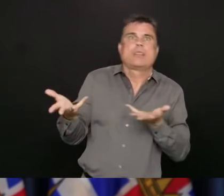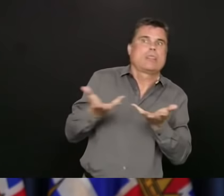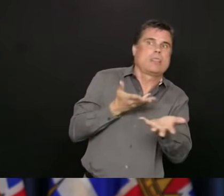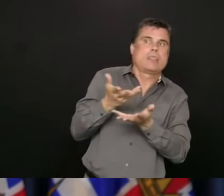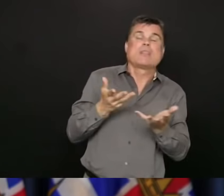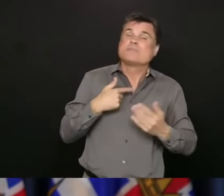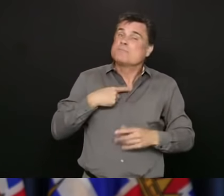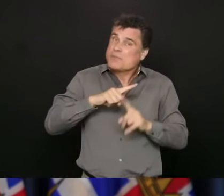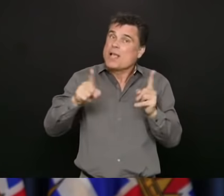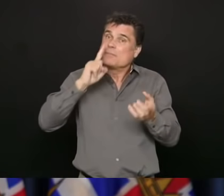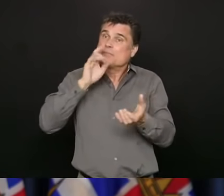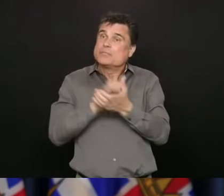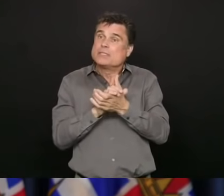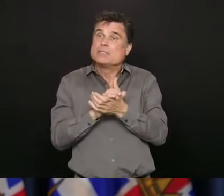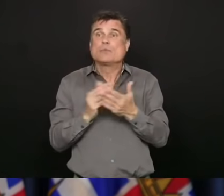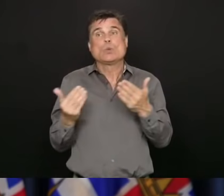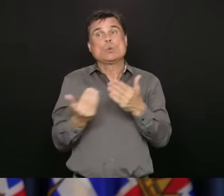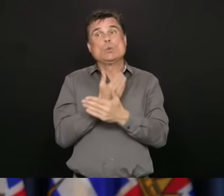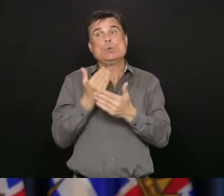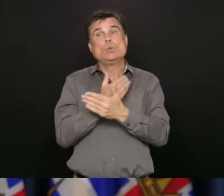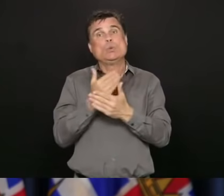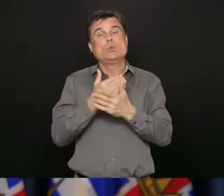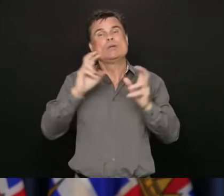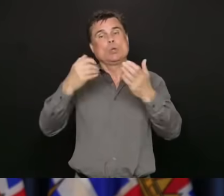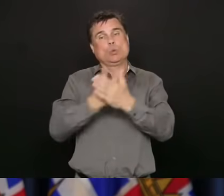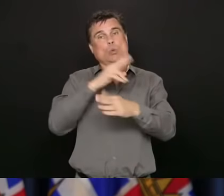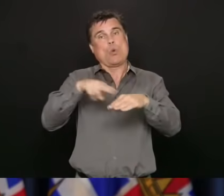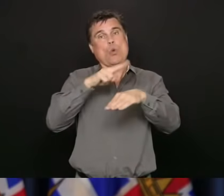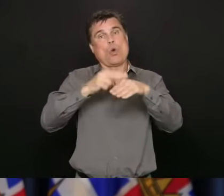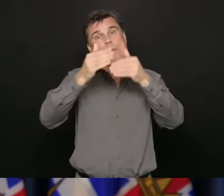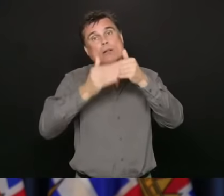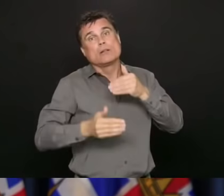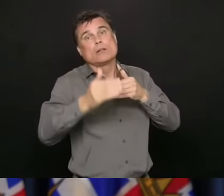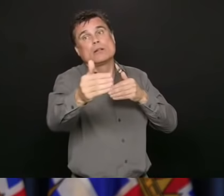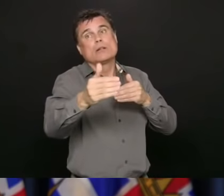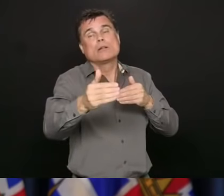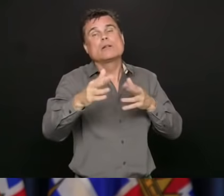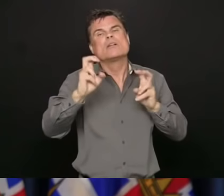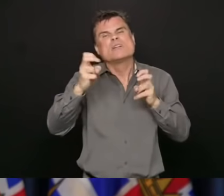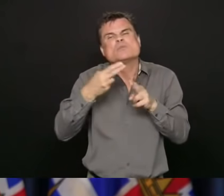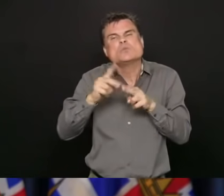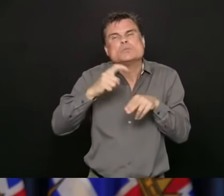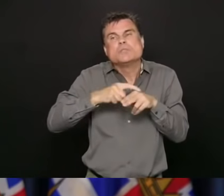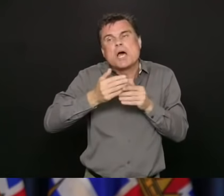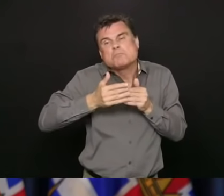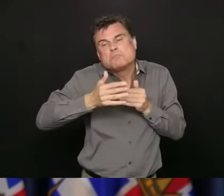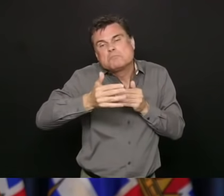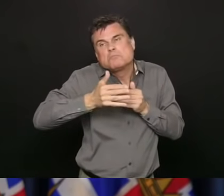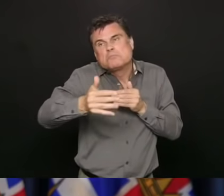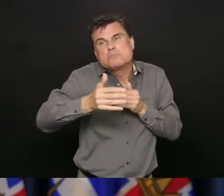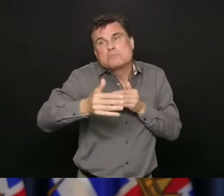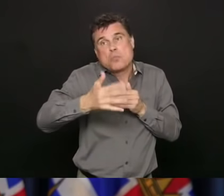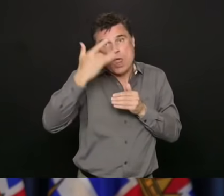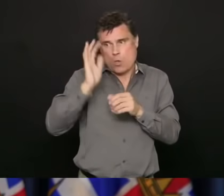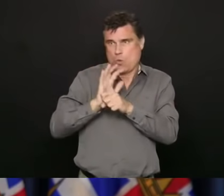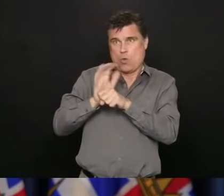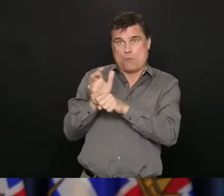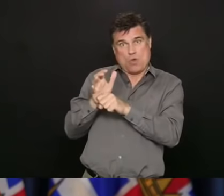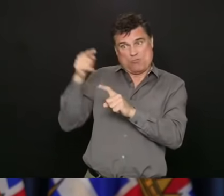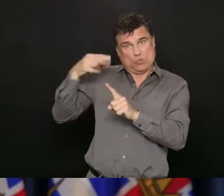to address the issue of sick pay going forward, and Dr. Henry fully agrees with that.